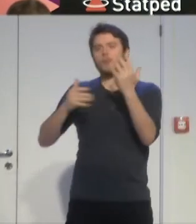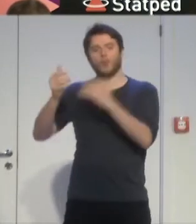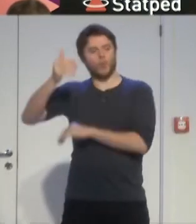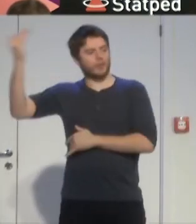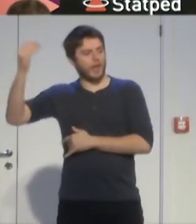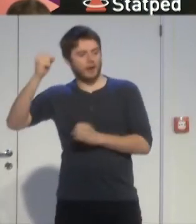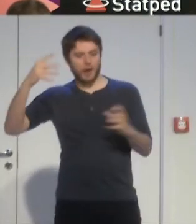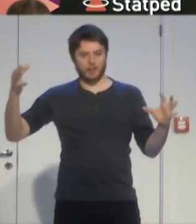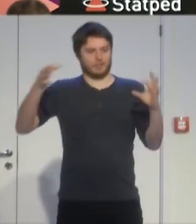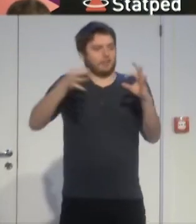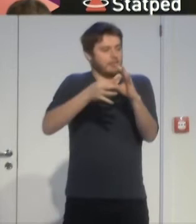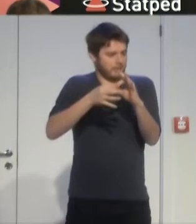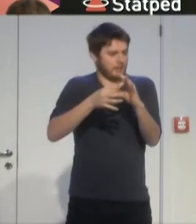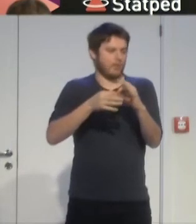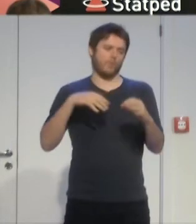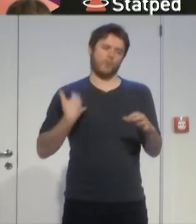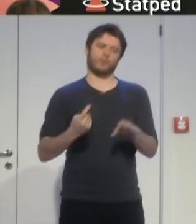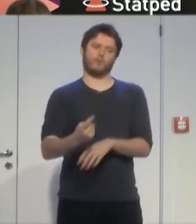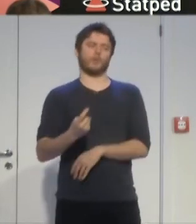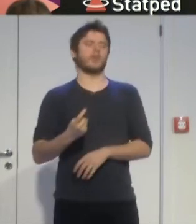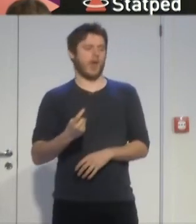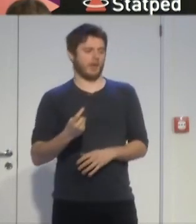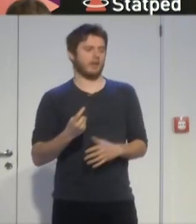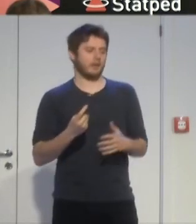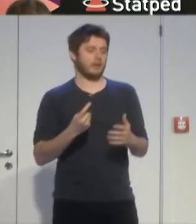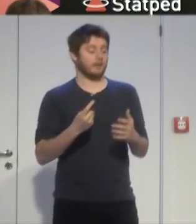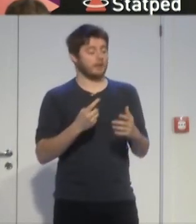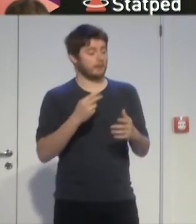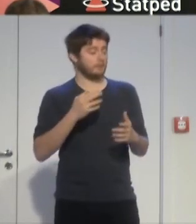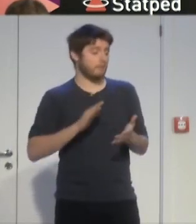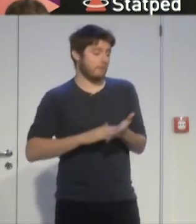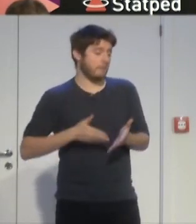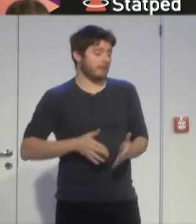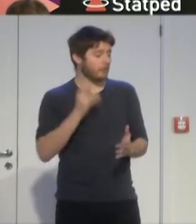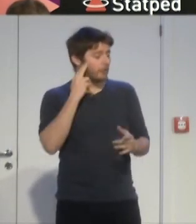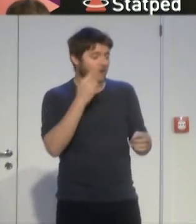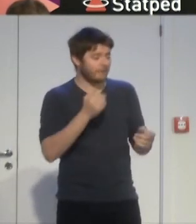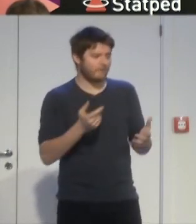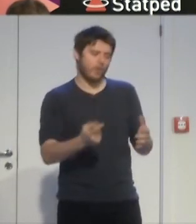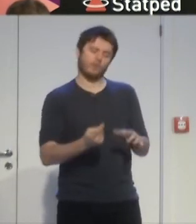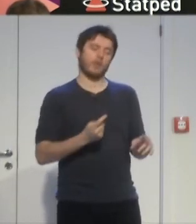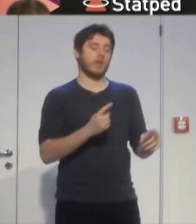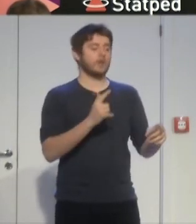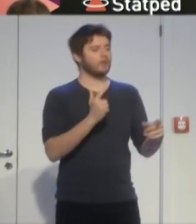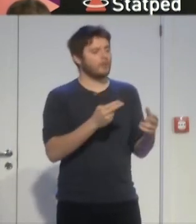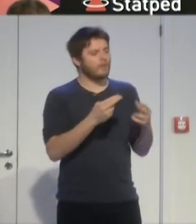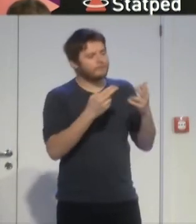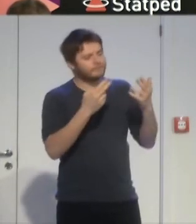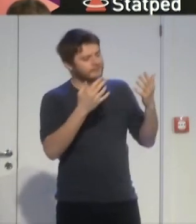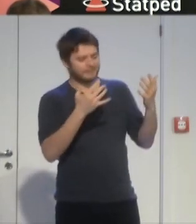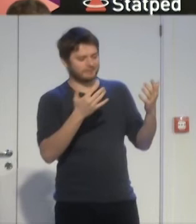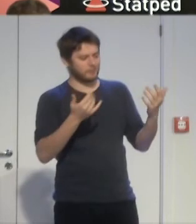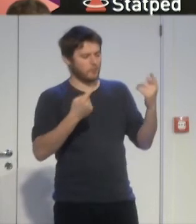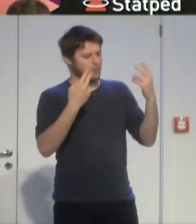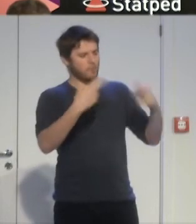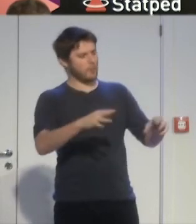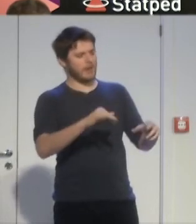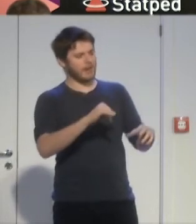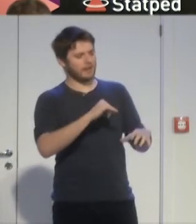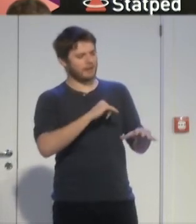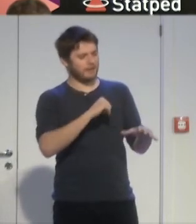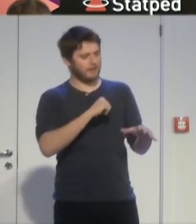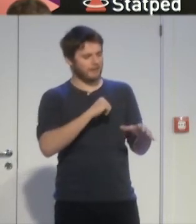a very particular challenge in congenital deafblindness, because it's not possible without radical acts of